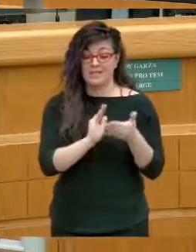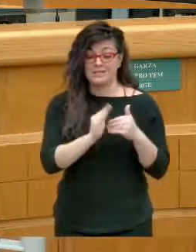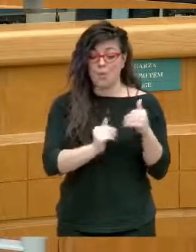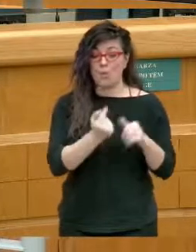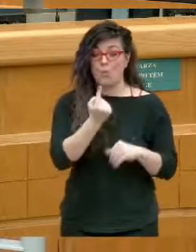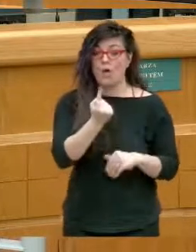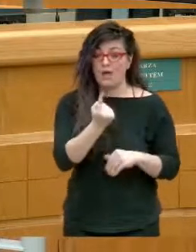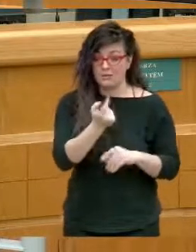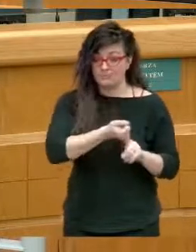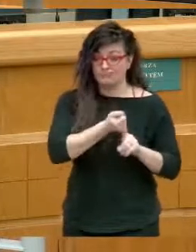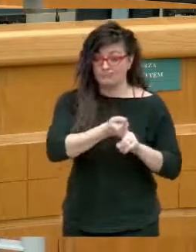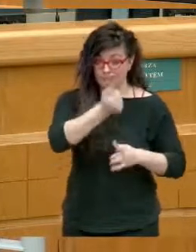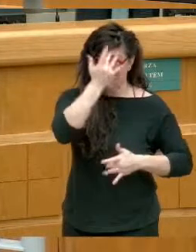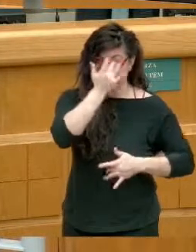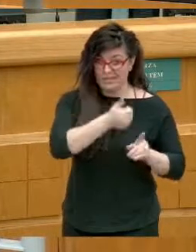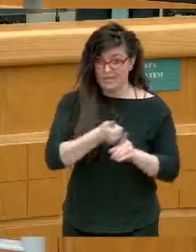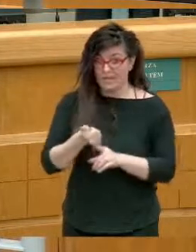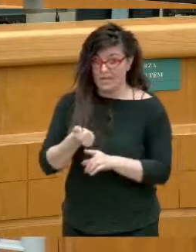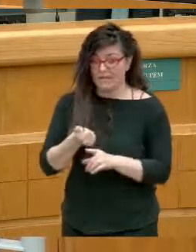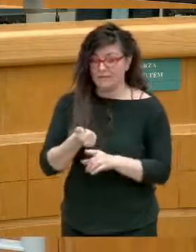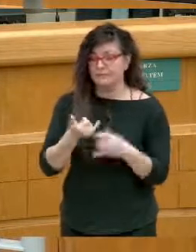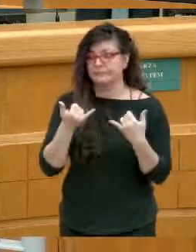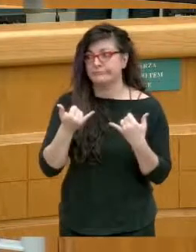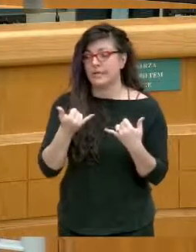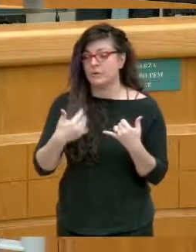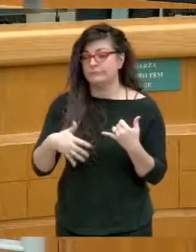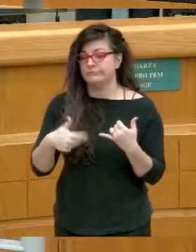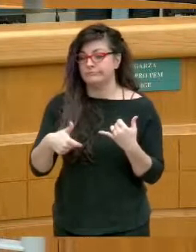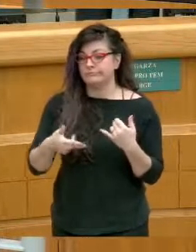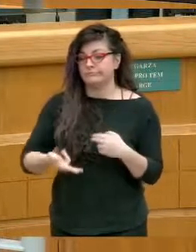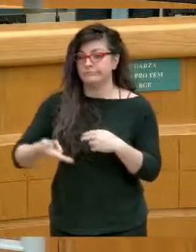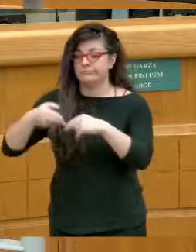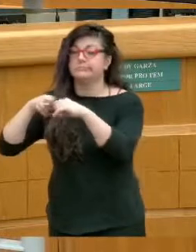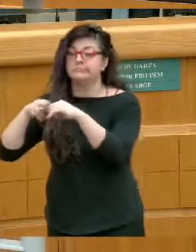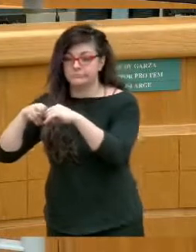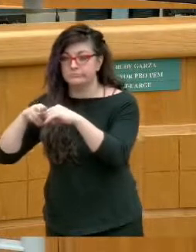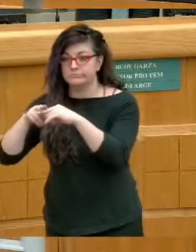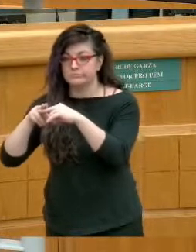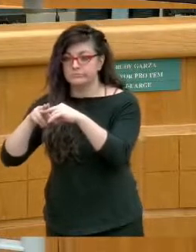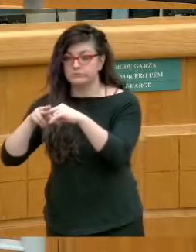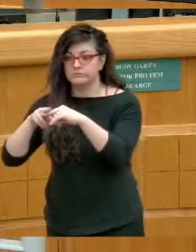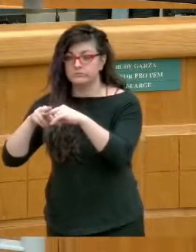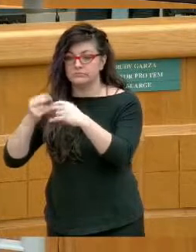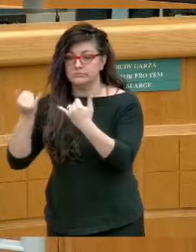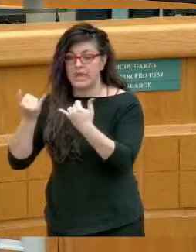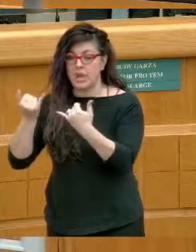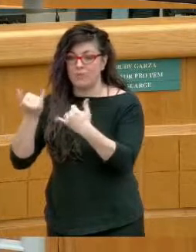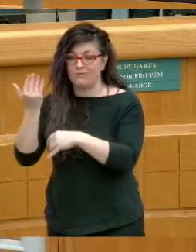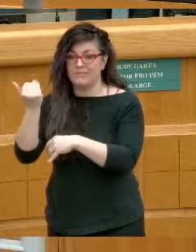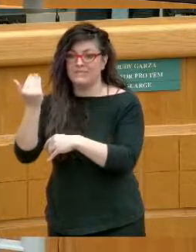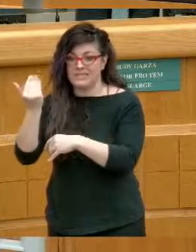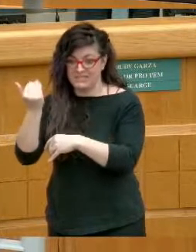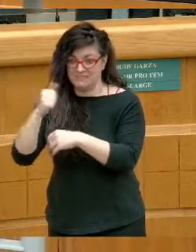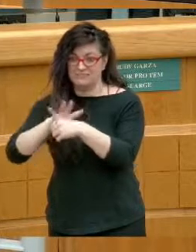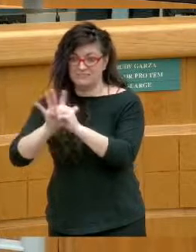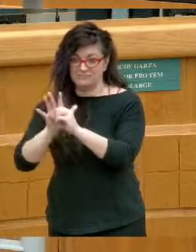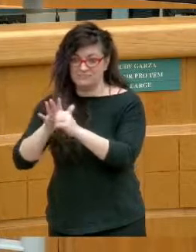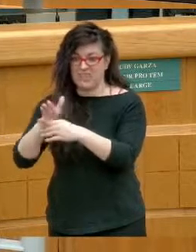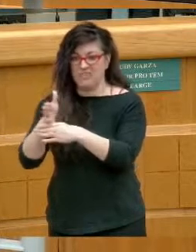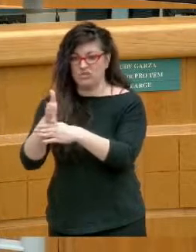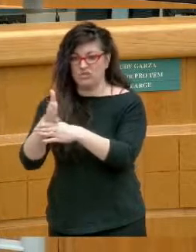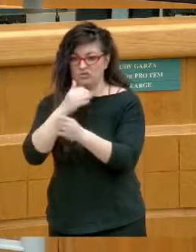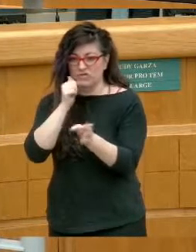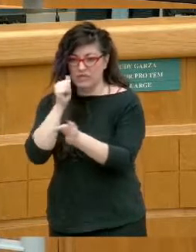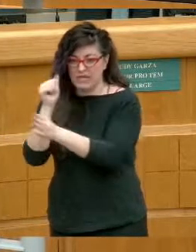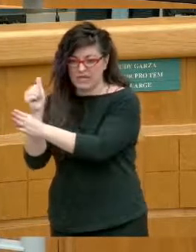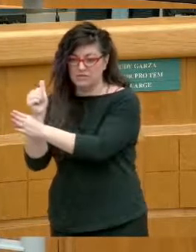per day. Right now we're kind of the other extreme, which is 15 cases for our